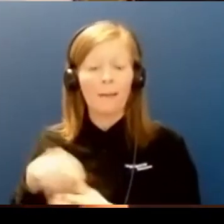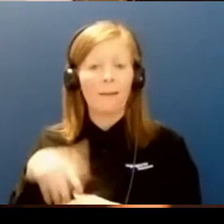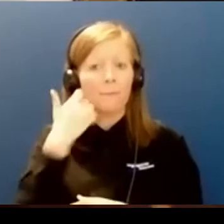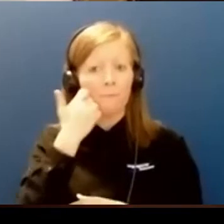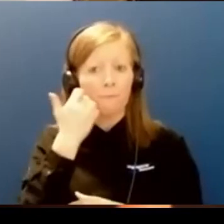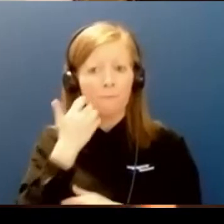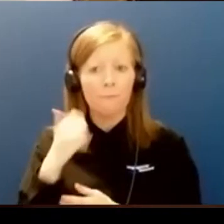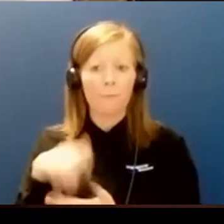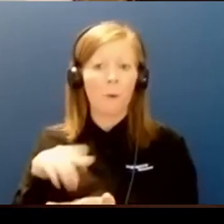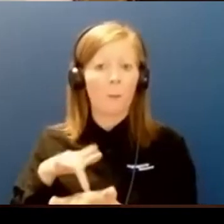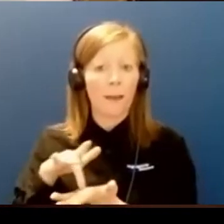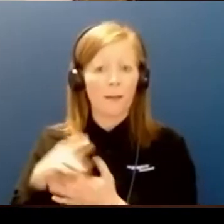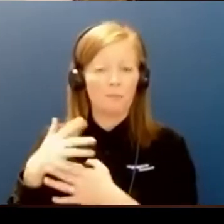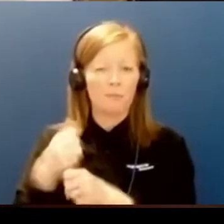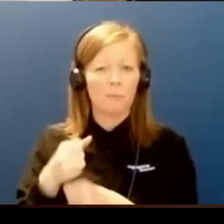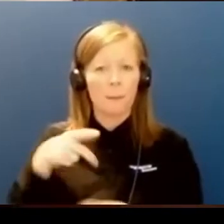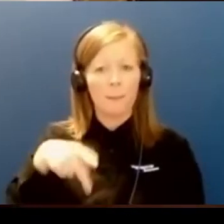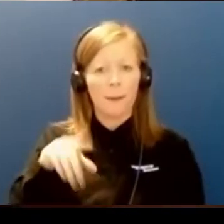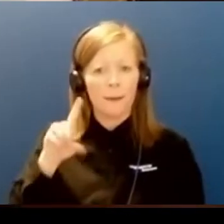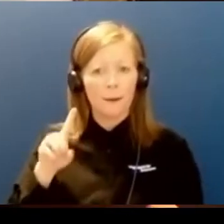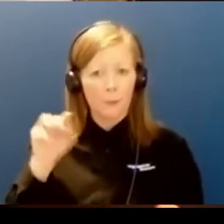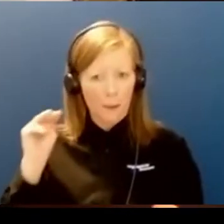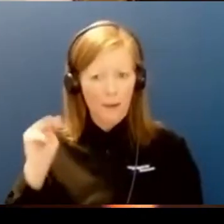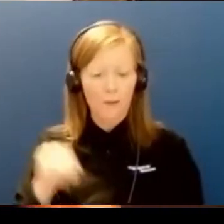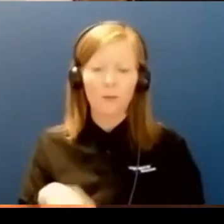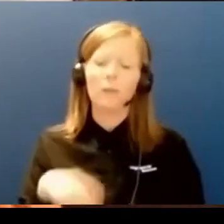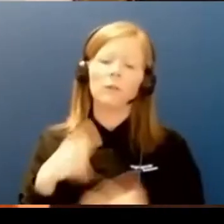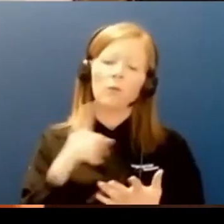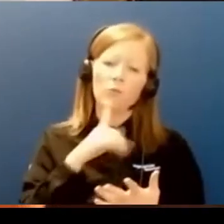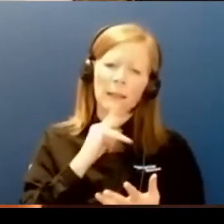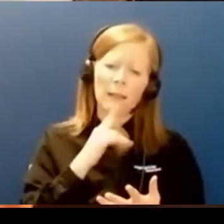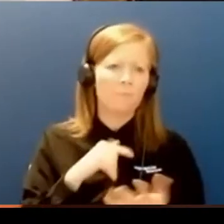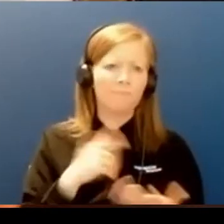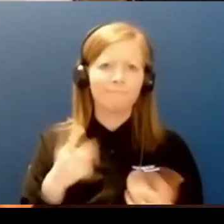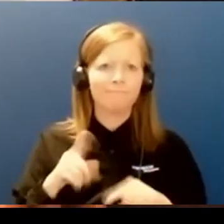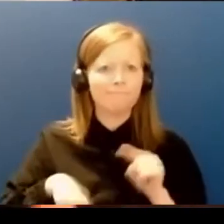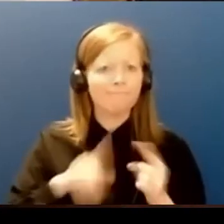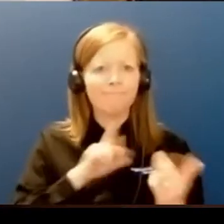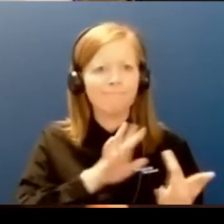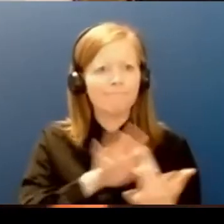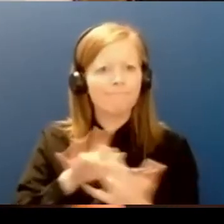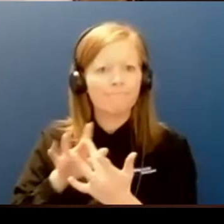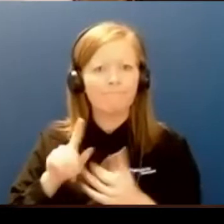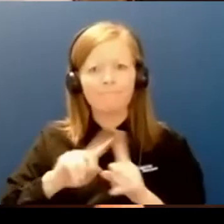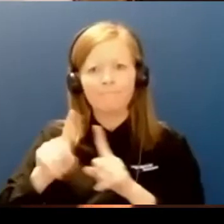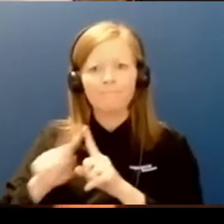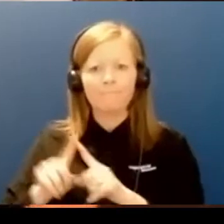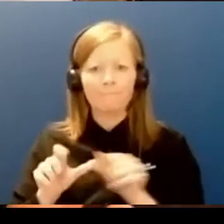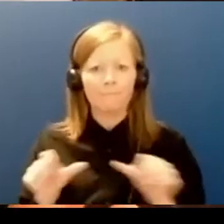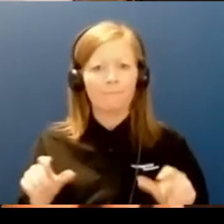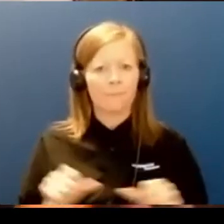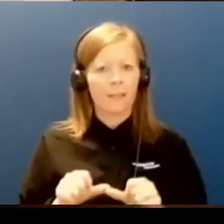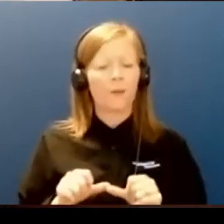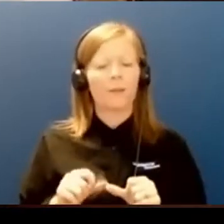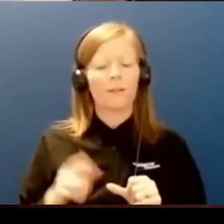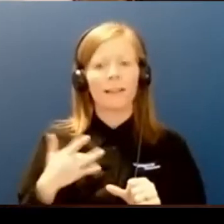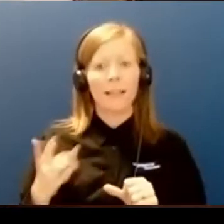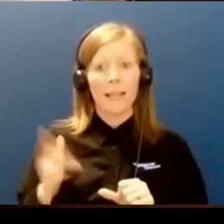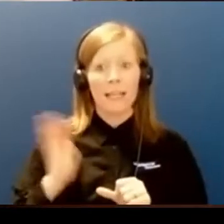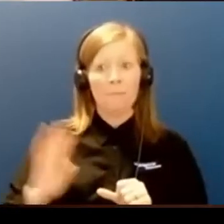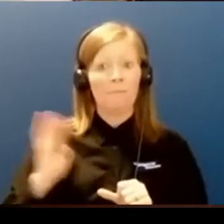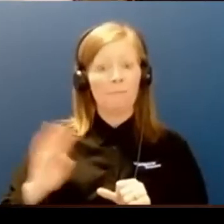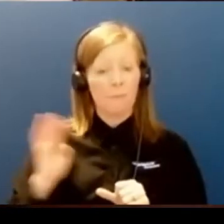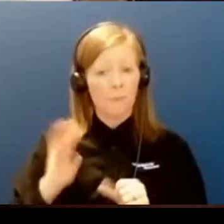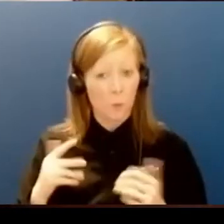schools, to many of the community groups we do. So we've starting this, the first of several